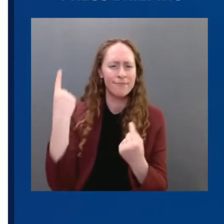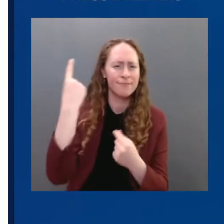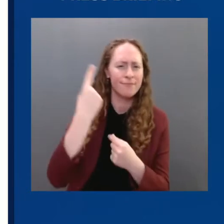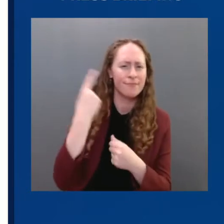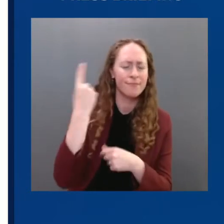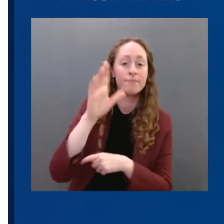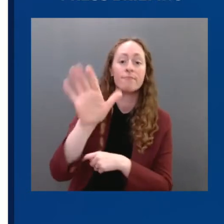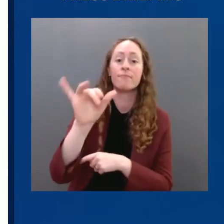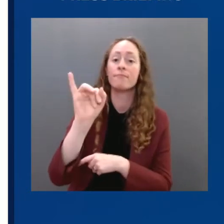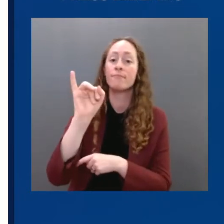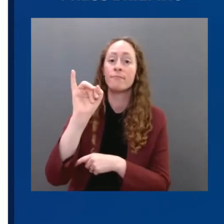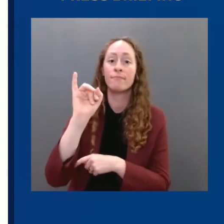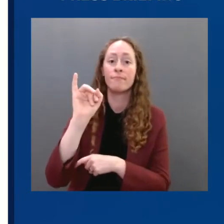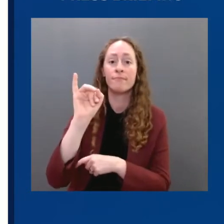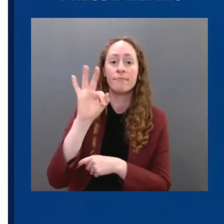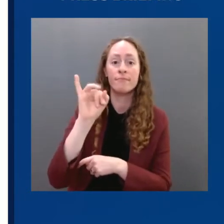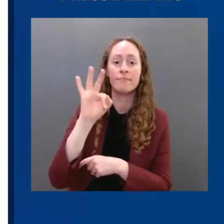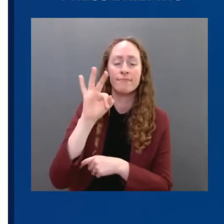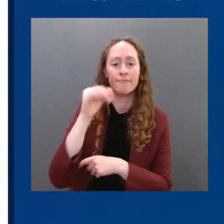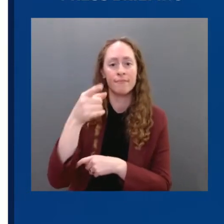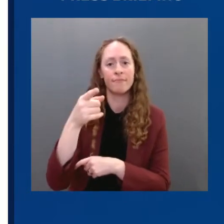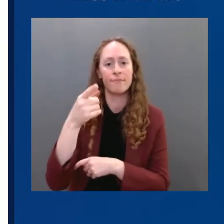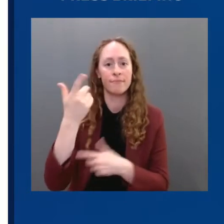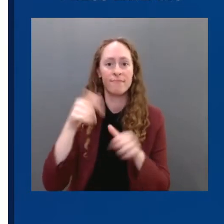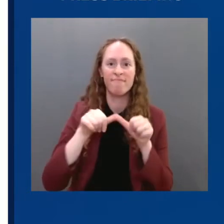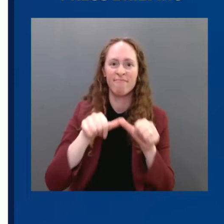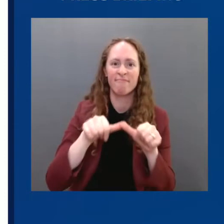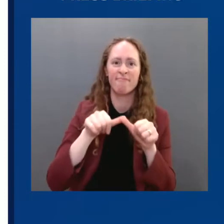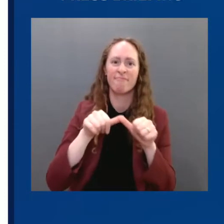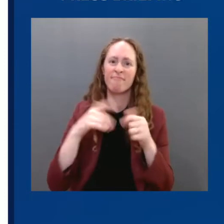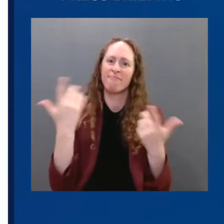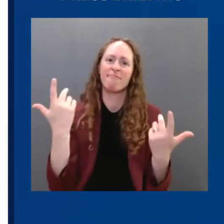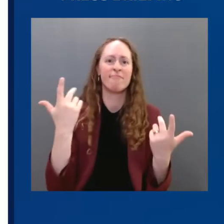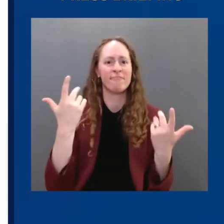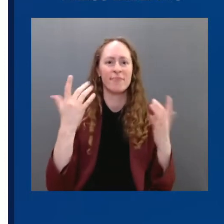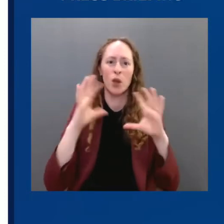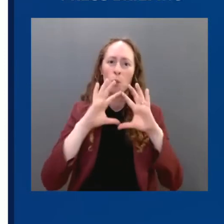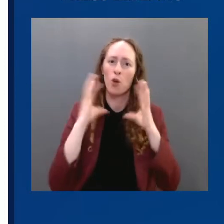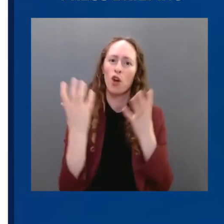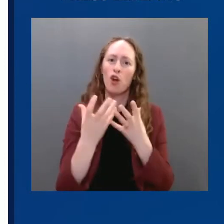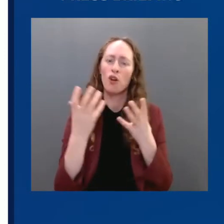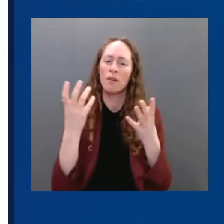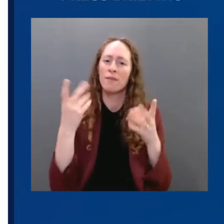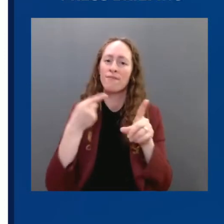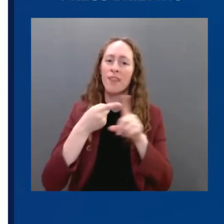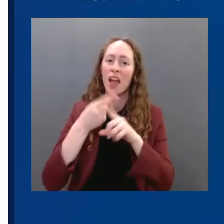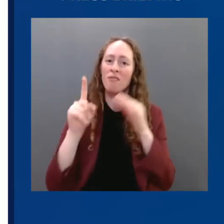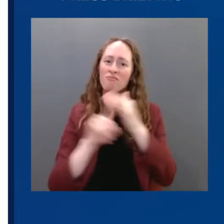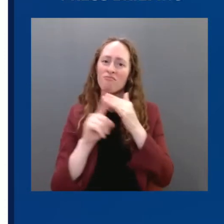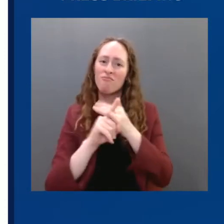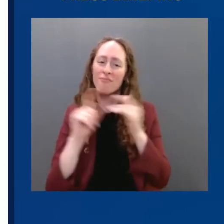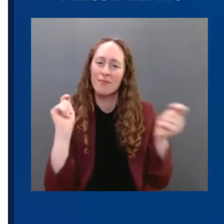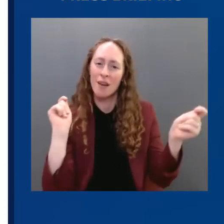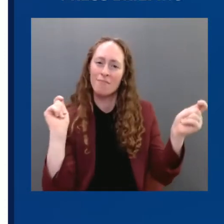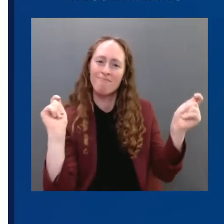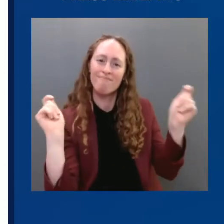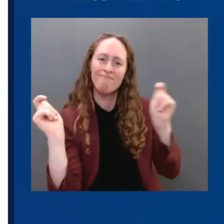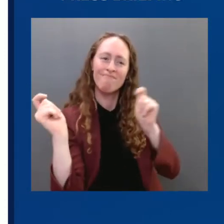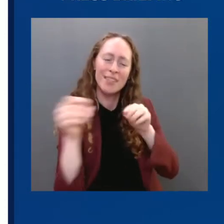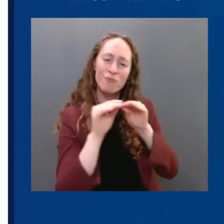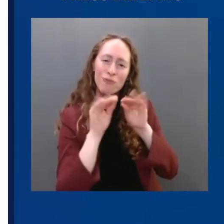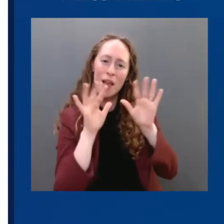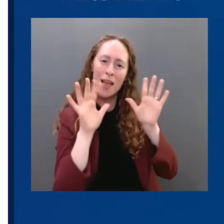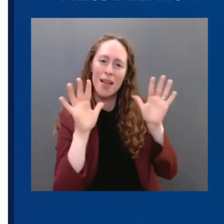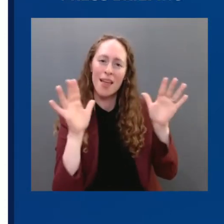We should not let it disrupt our lives, but we cannot deny that it is a reality that